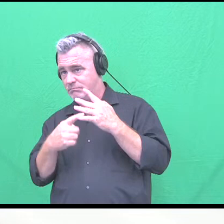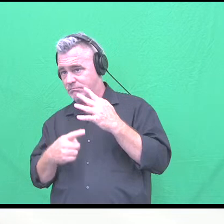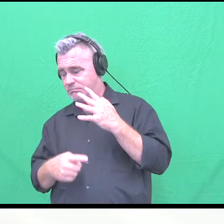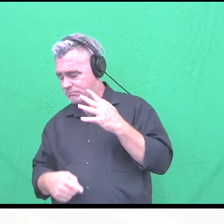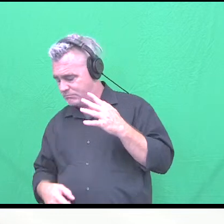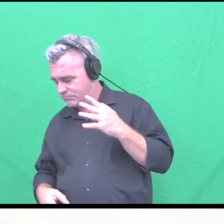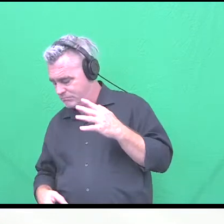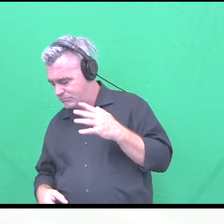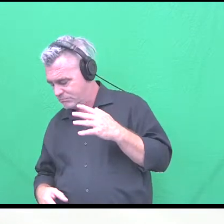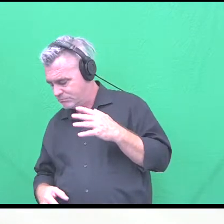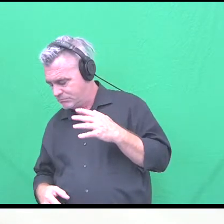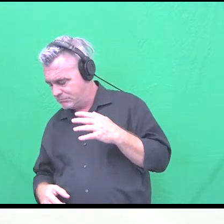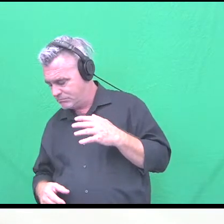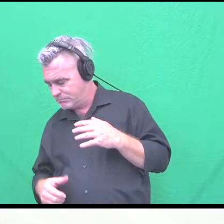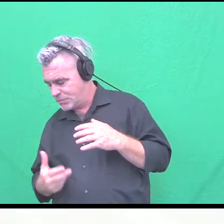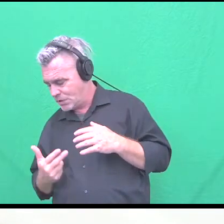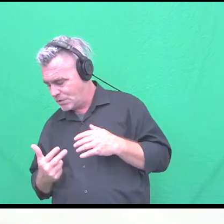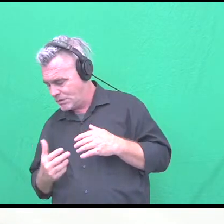13C.